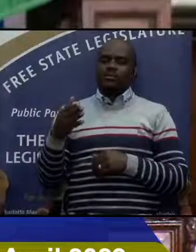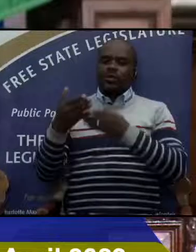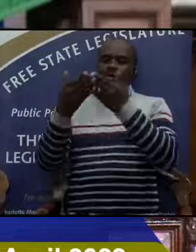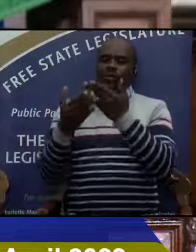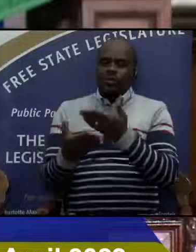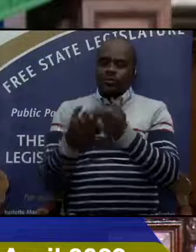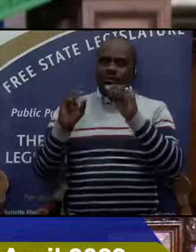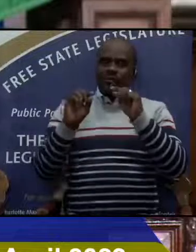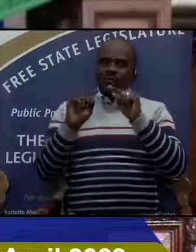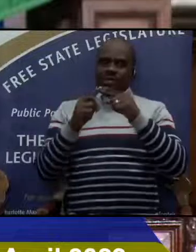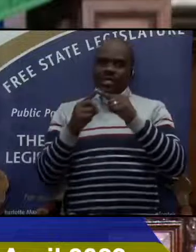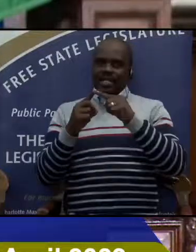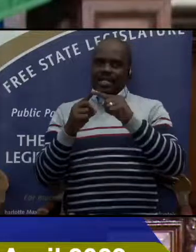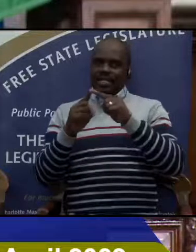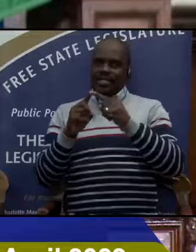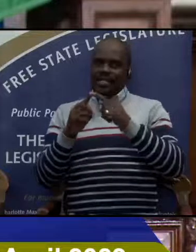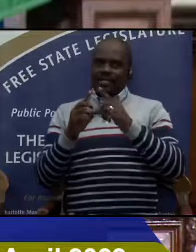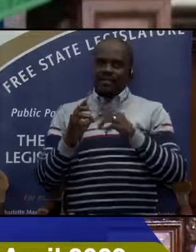is that